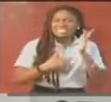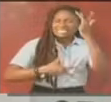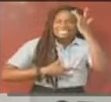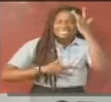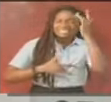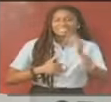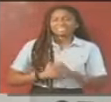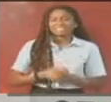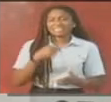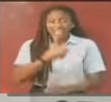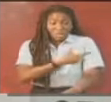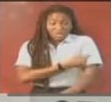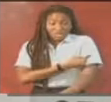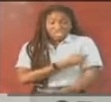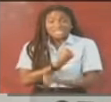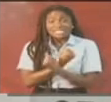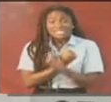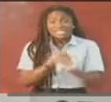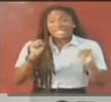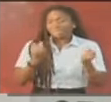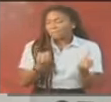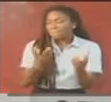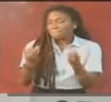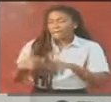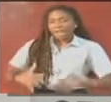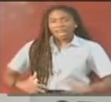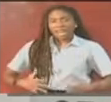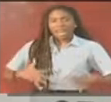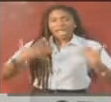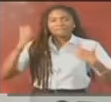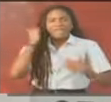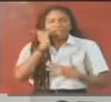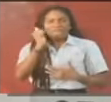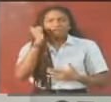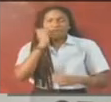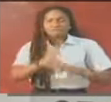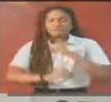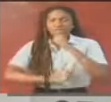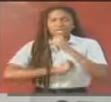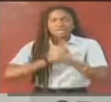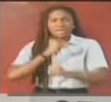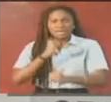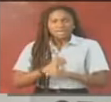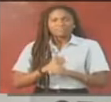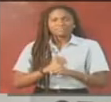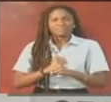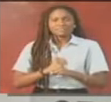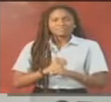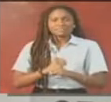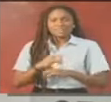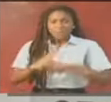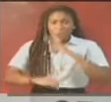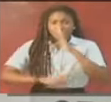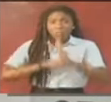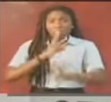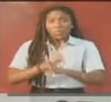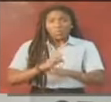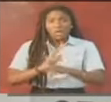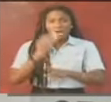Immunization saves millions of lives every year and is widely recognized as one of the world's most successful